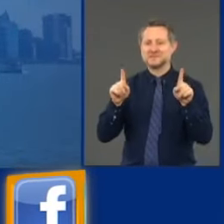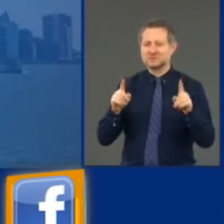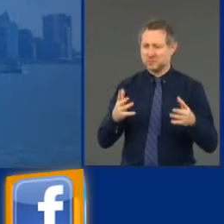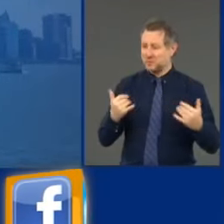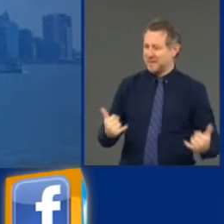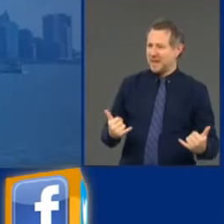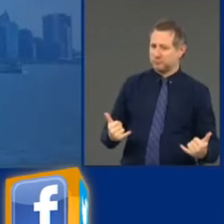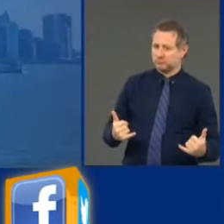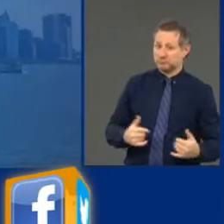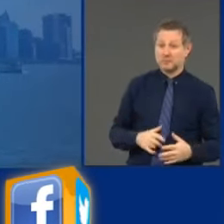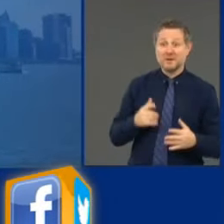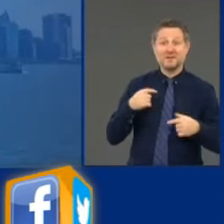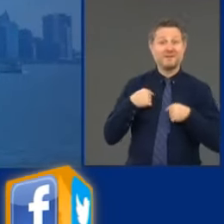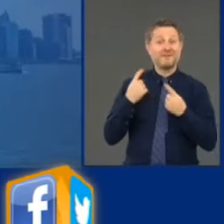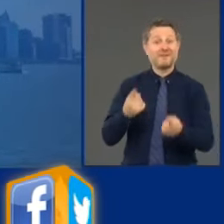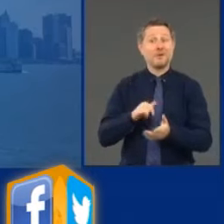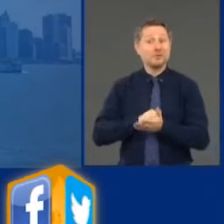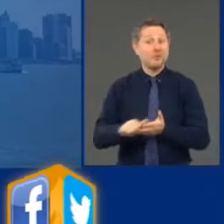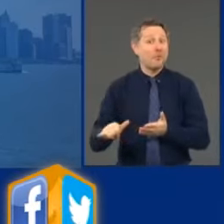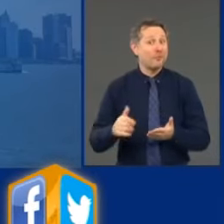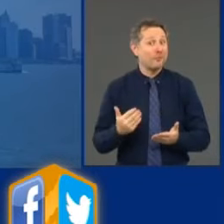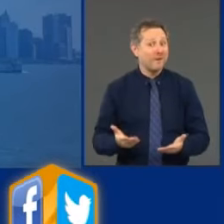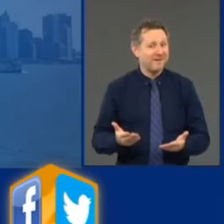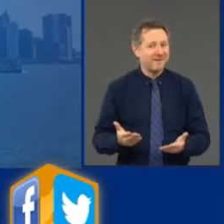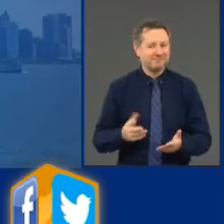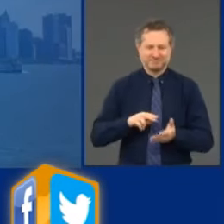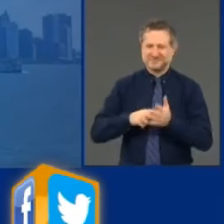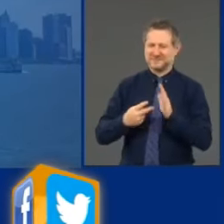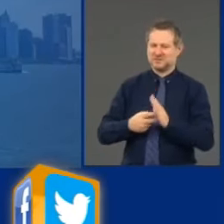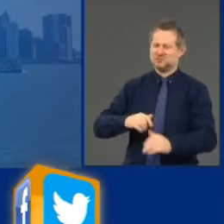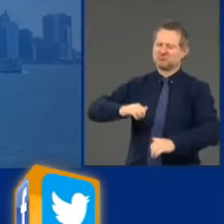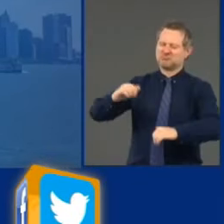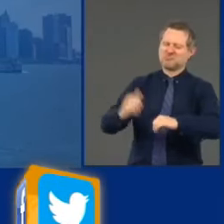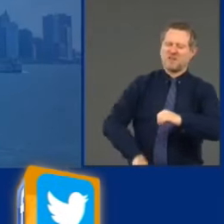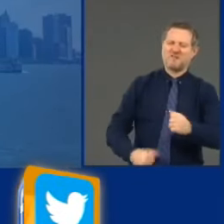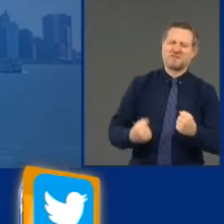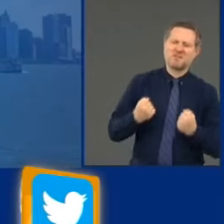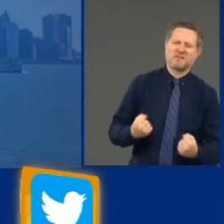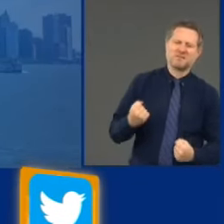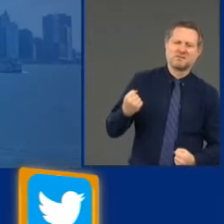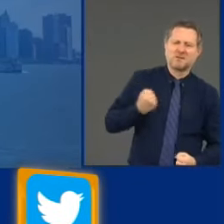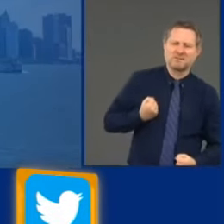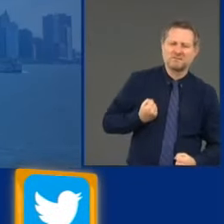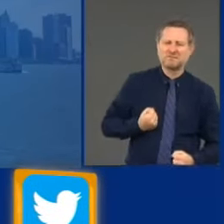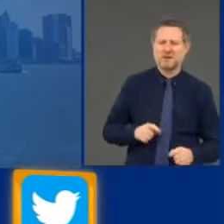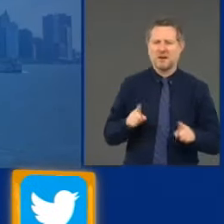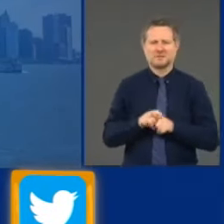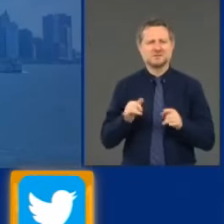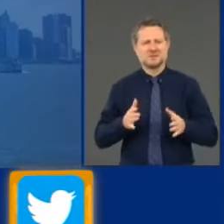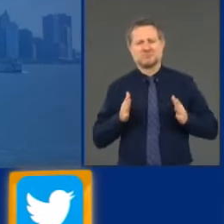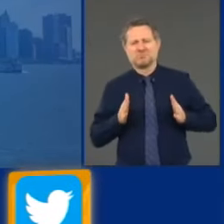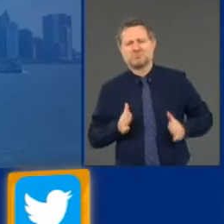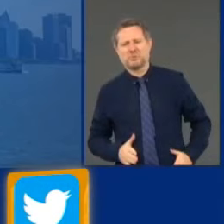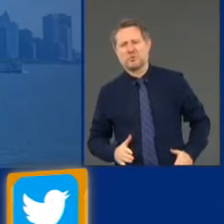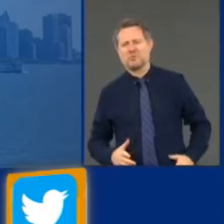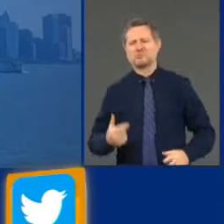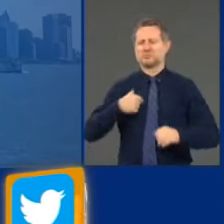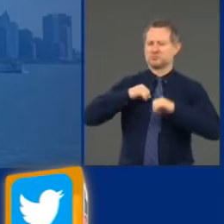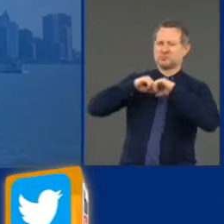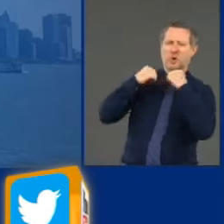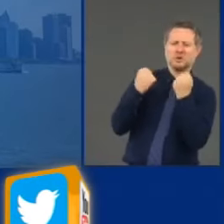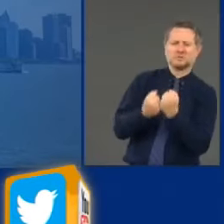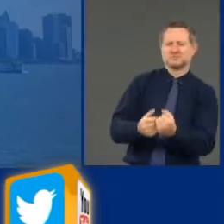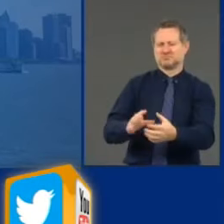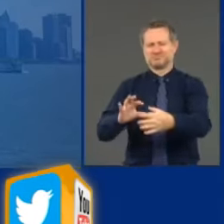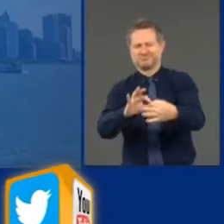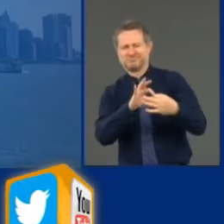we've been in New York. And that's what it means to be New York tough. As a person, as a society, as a collective,